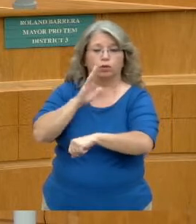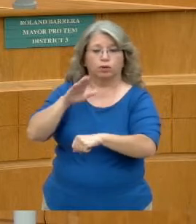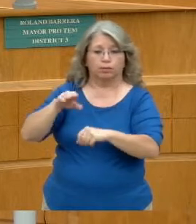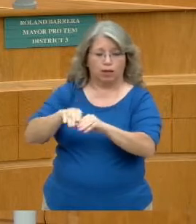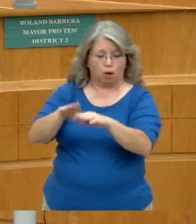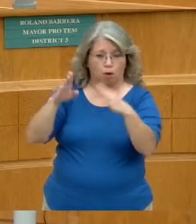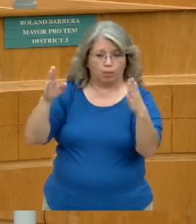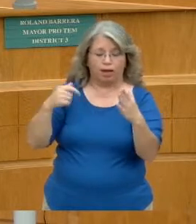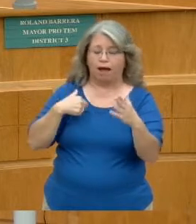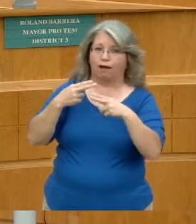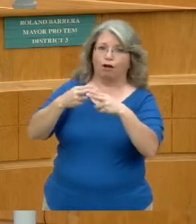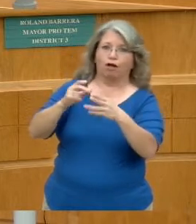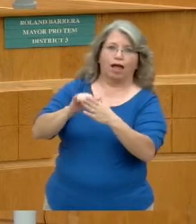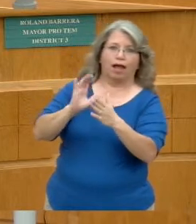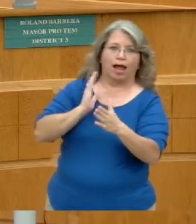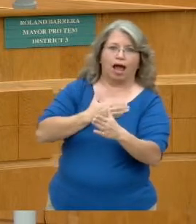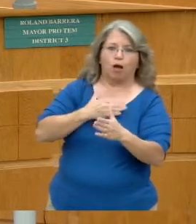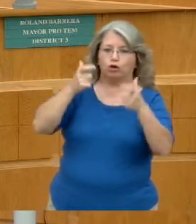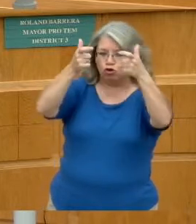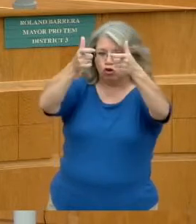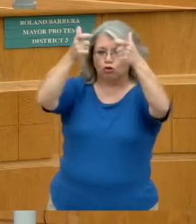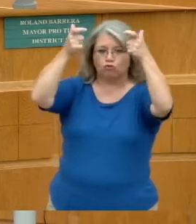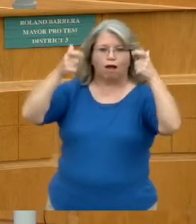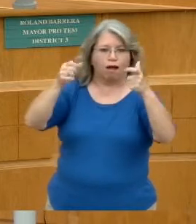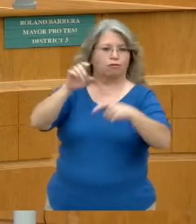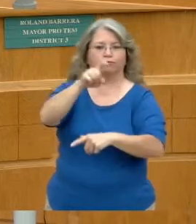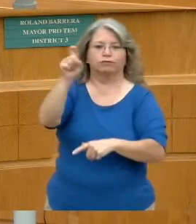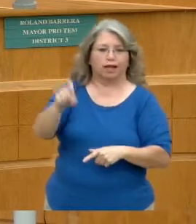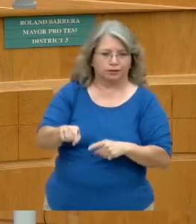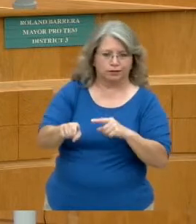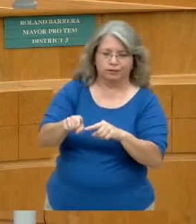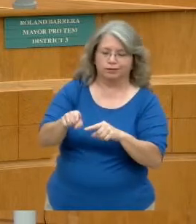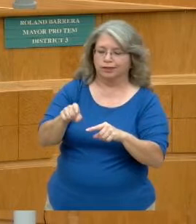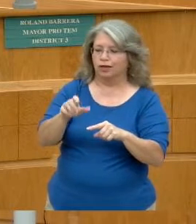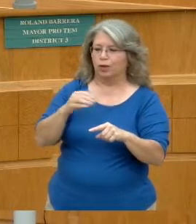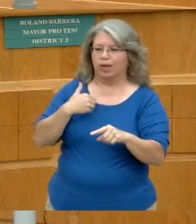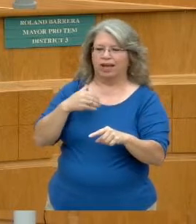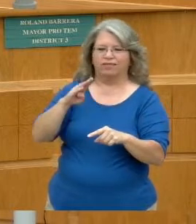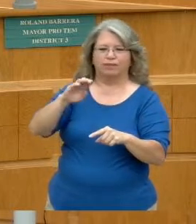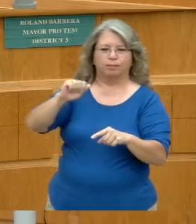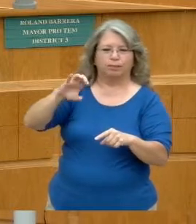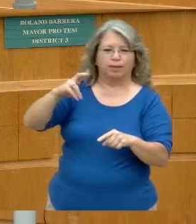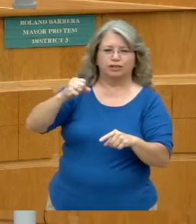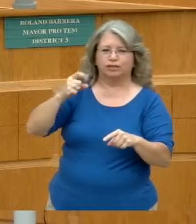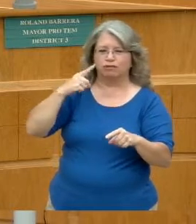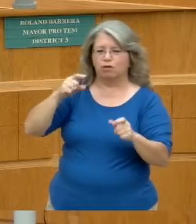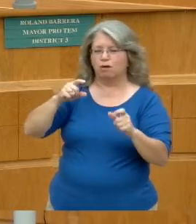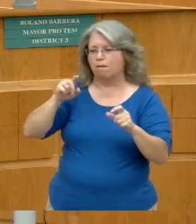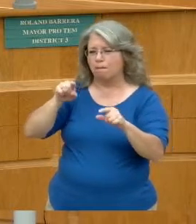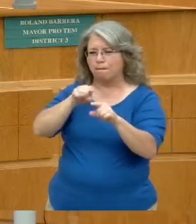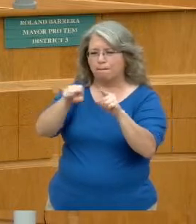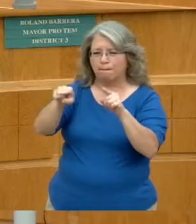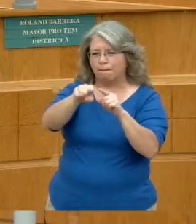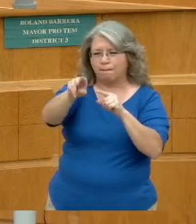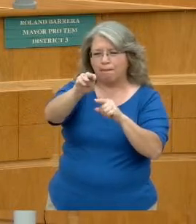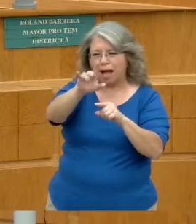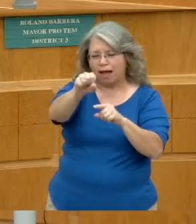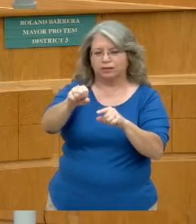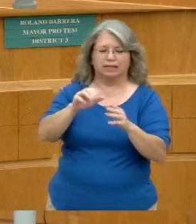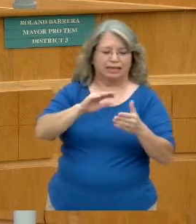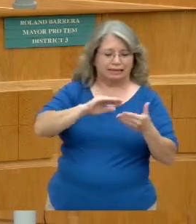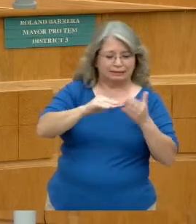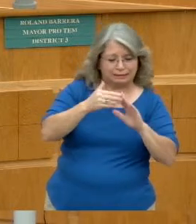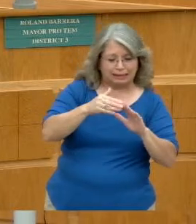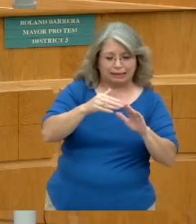Texas. Those are our gorgeous beaches stretching for miles and miles and miles. Not only do you have city beaches and county beaches, but you have